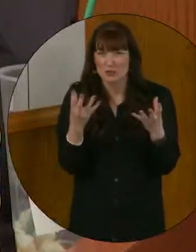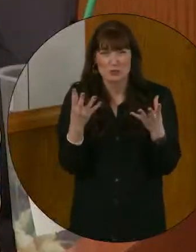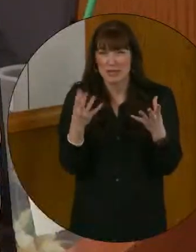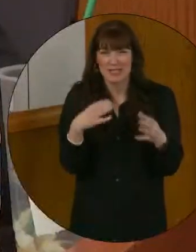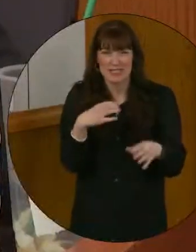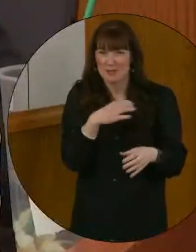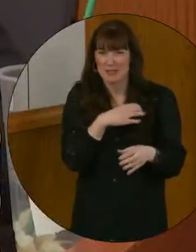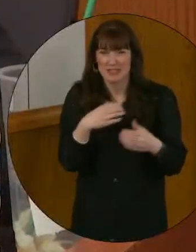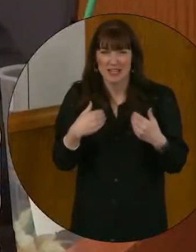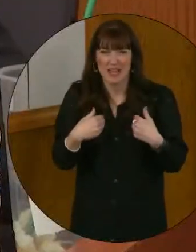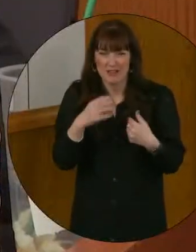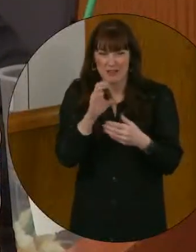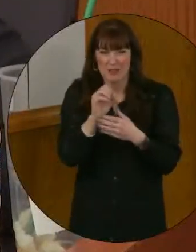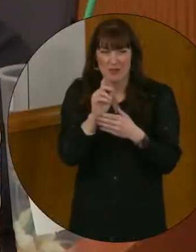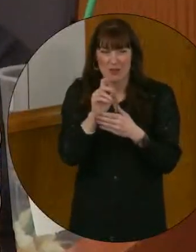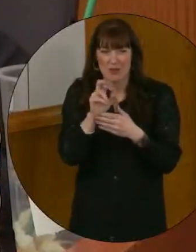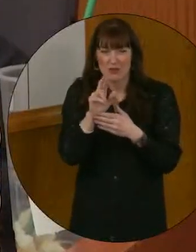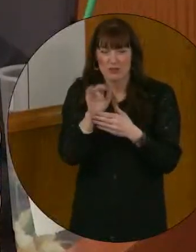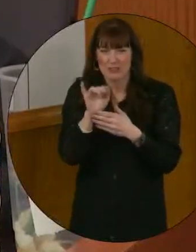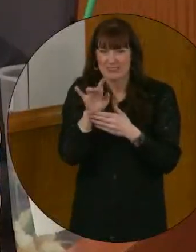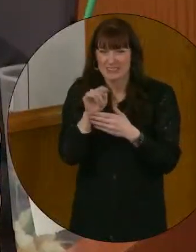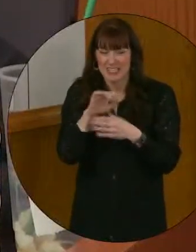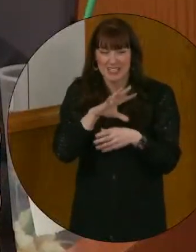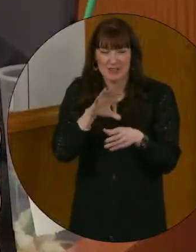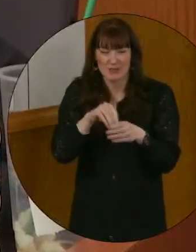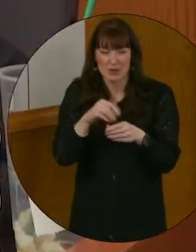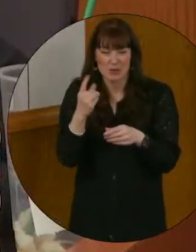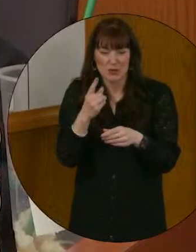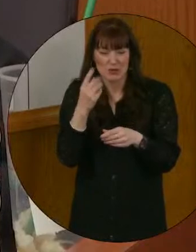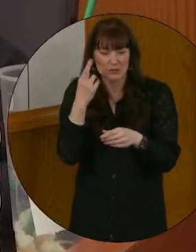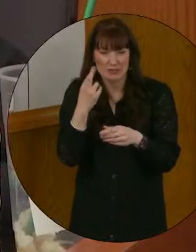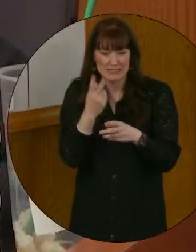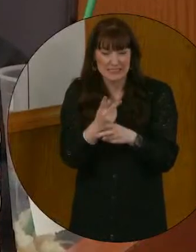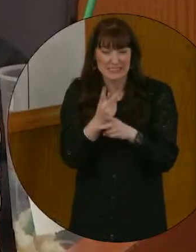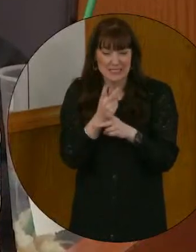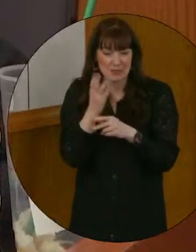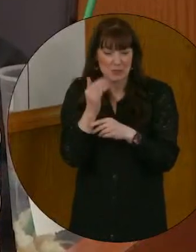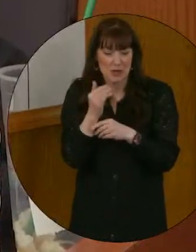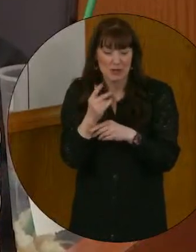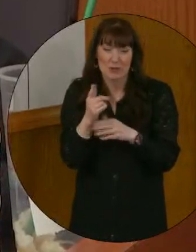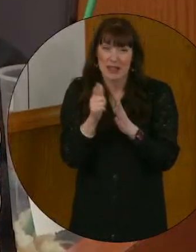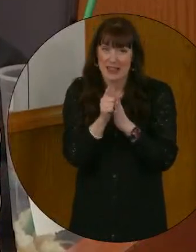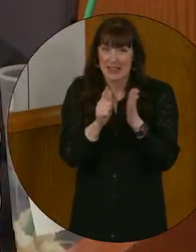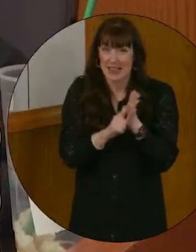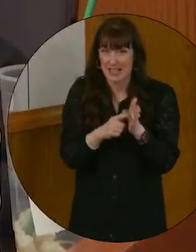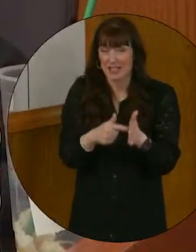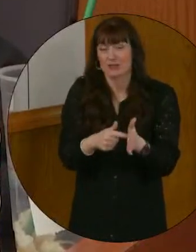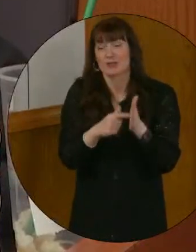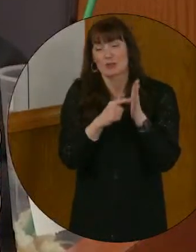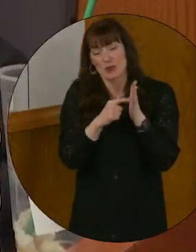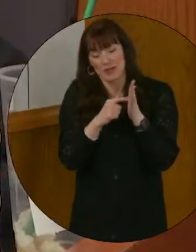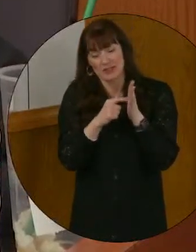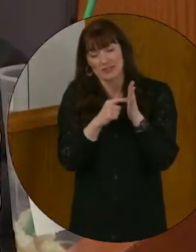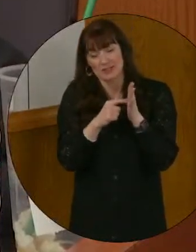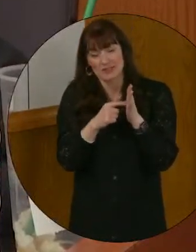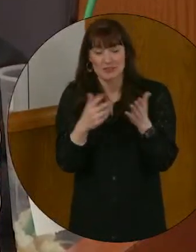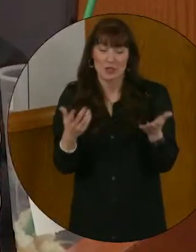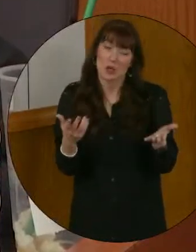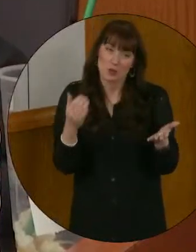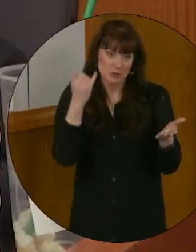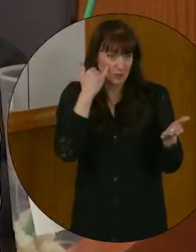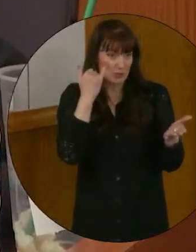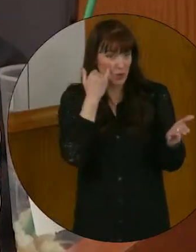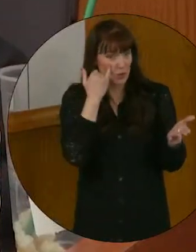that have the oversight on there. But the only reason why we still have to keep it is because we are legally required to. So if it were to ever come